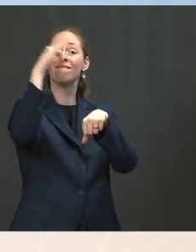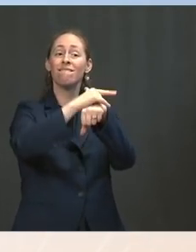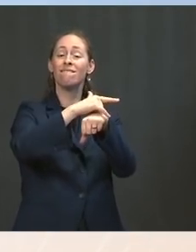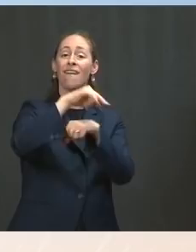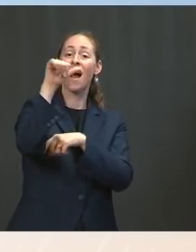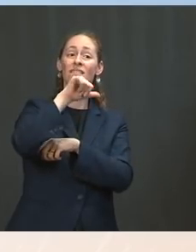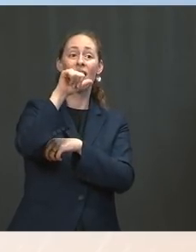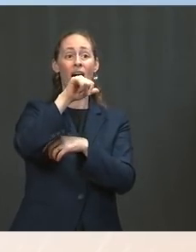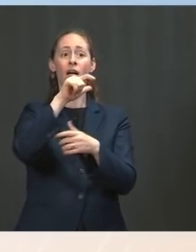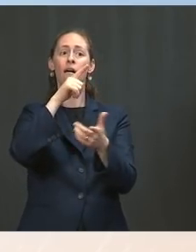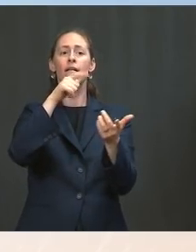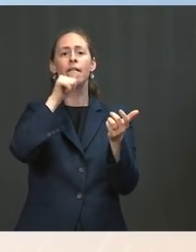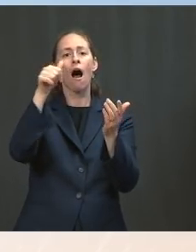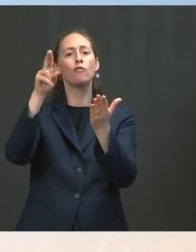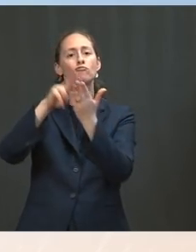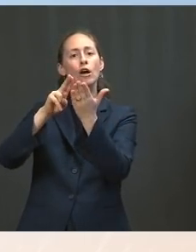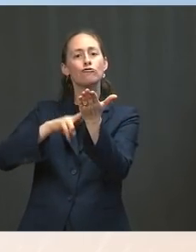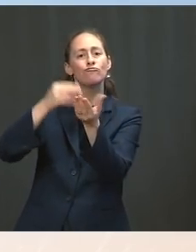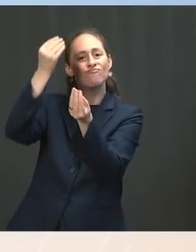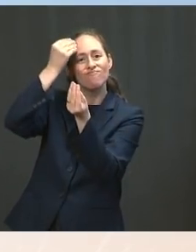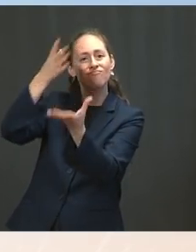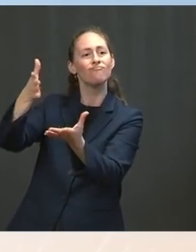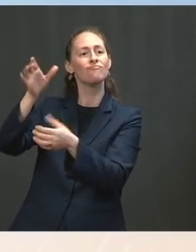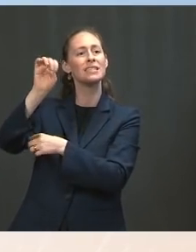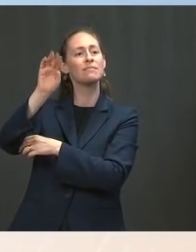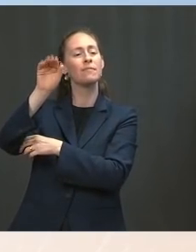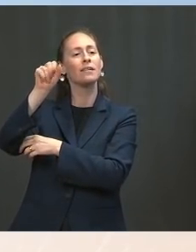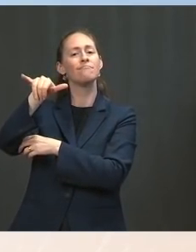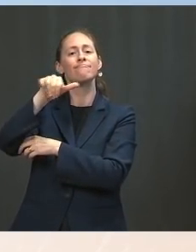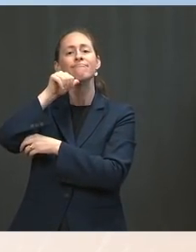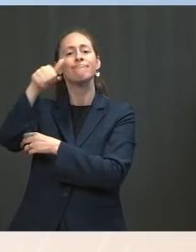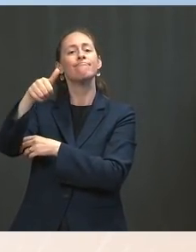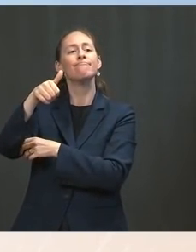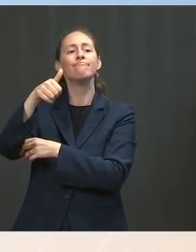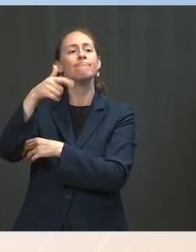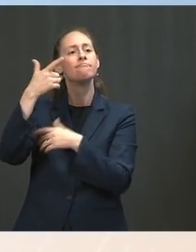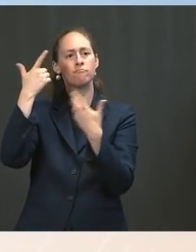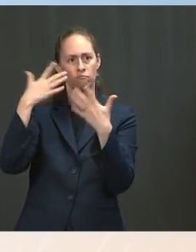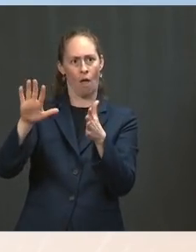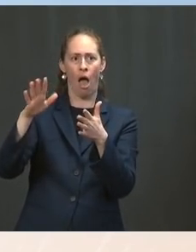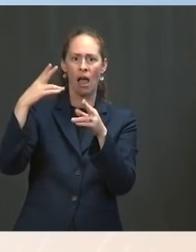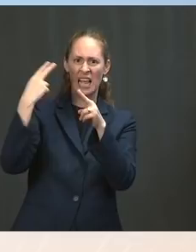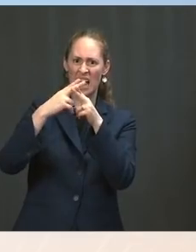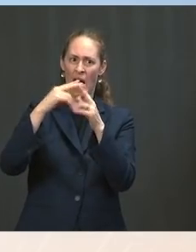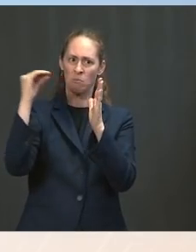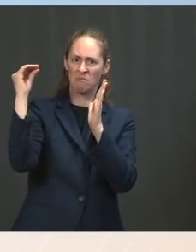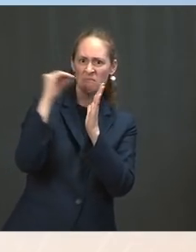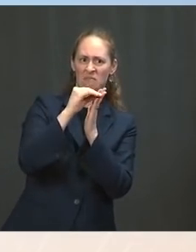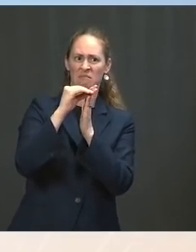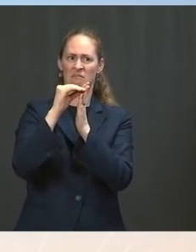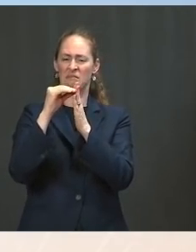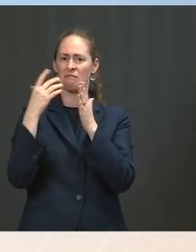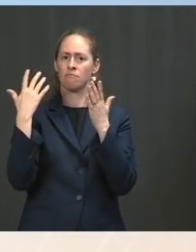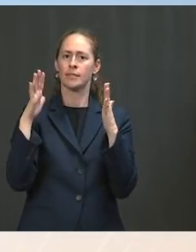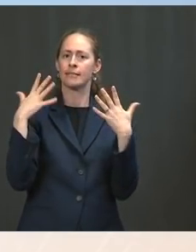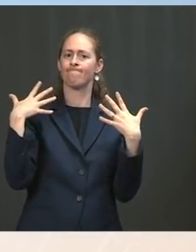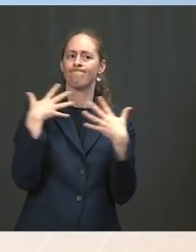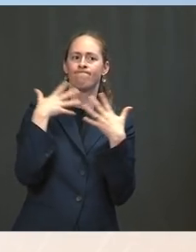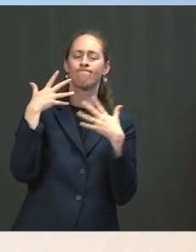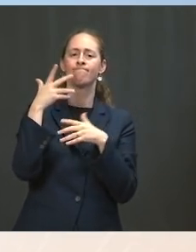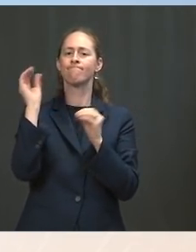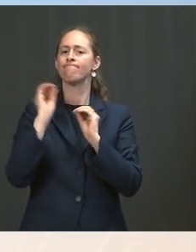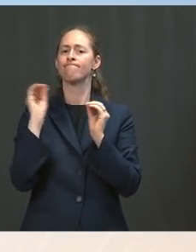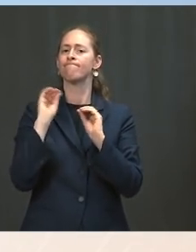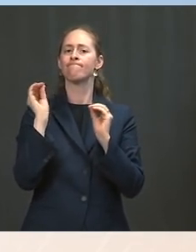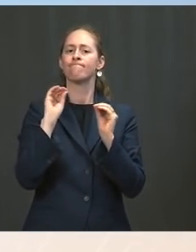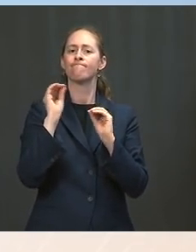They don't have to. Many of them choose not to. So it's our responsibility to put out the call through every means we know how, try